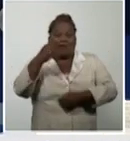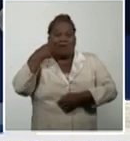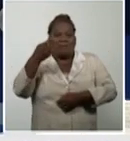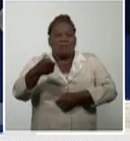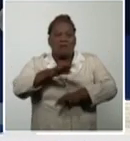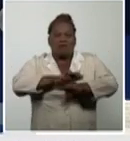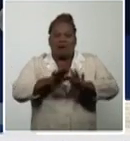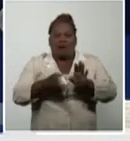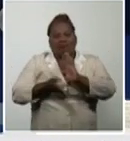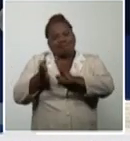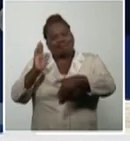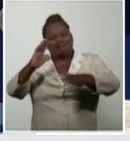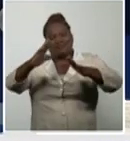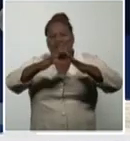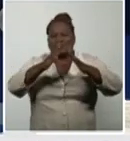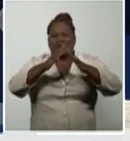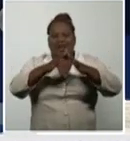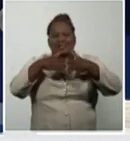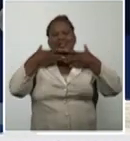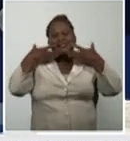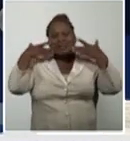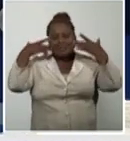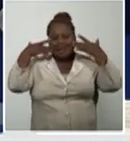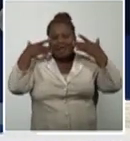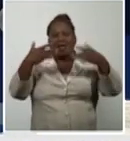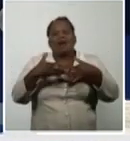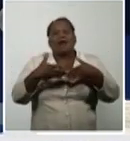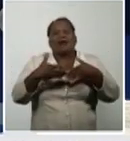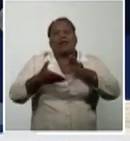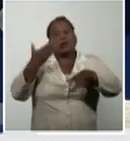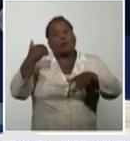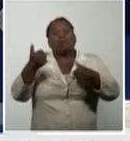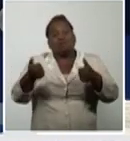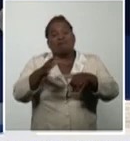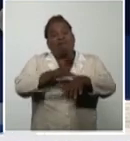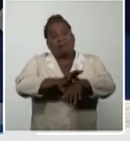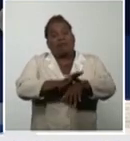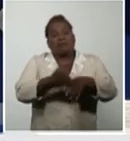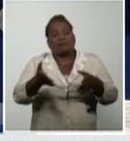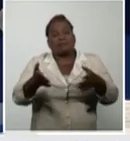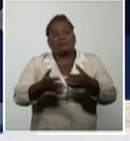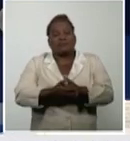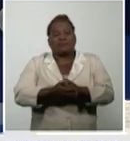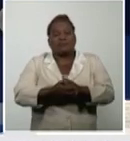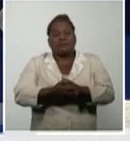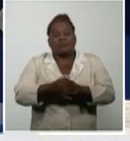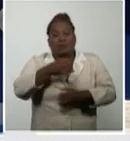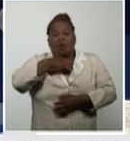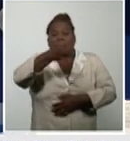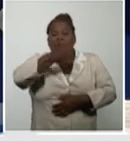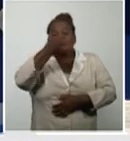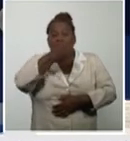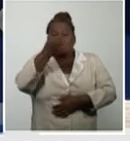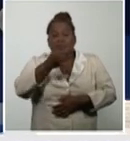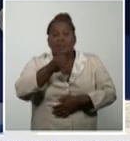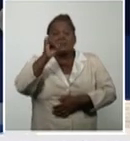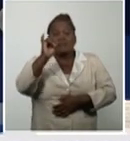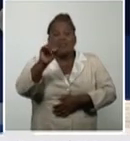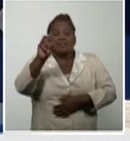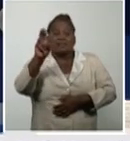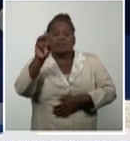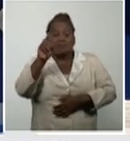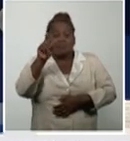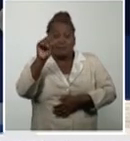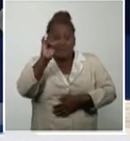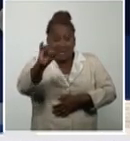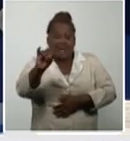great satisfaction, yesterday we saw how this nurse from Villa Clara was released after 2 months of fighting the